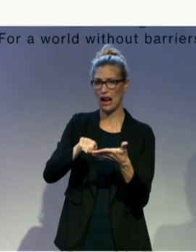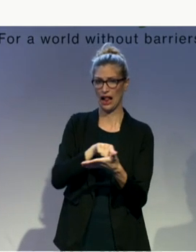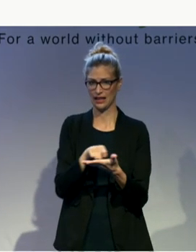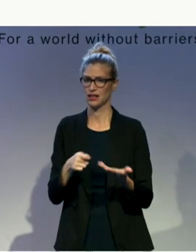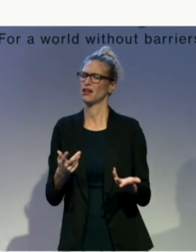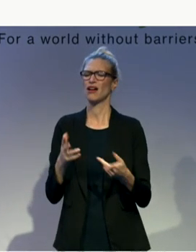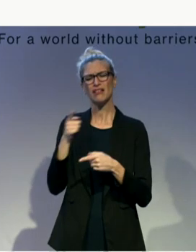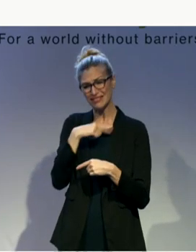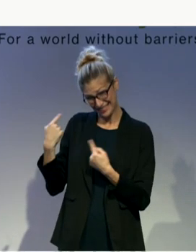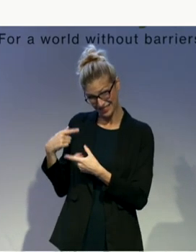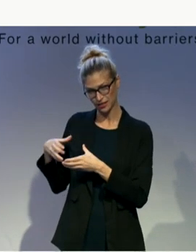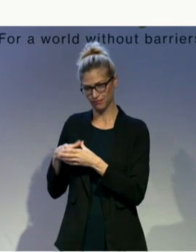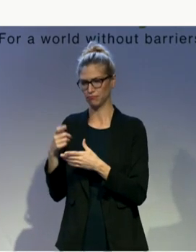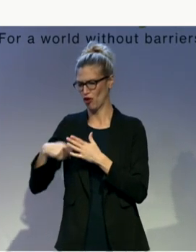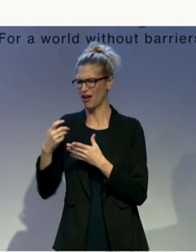afraid.